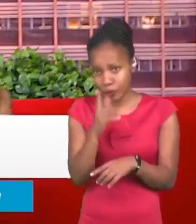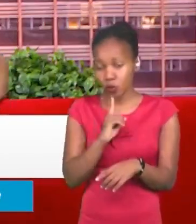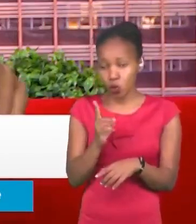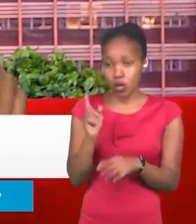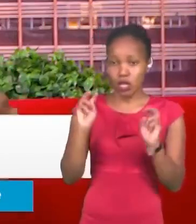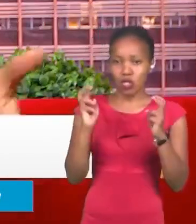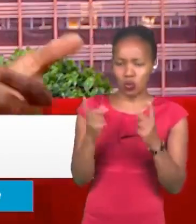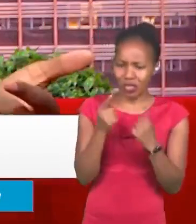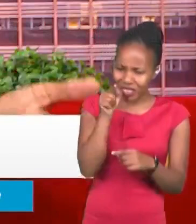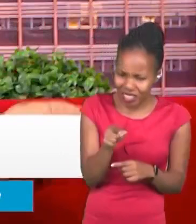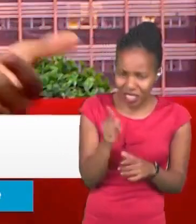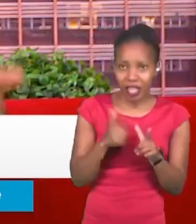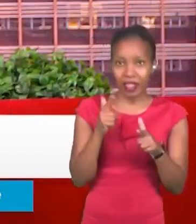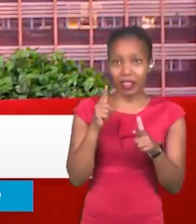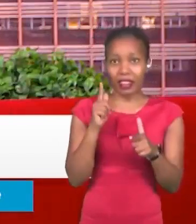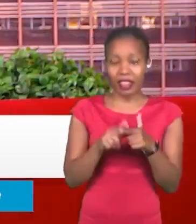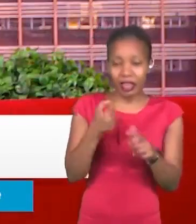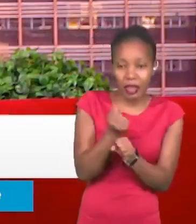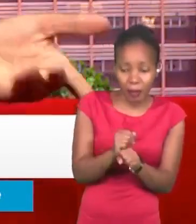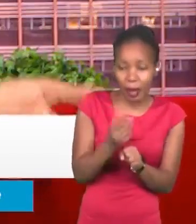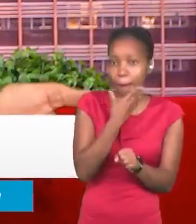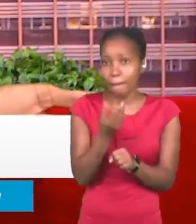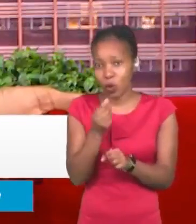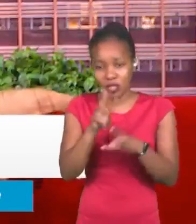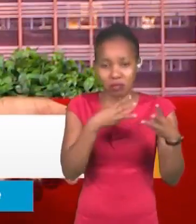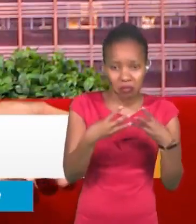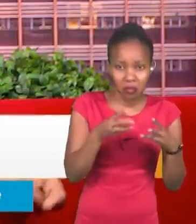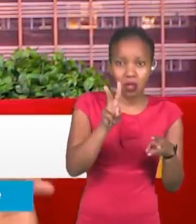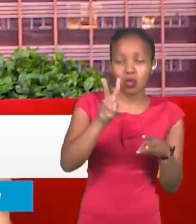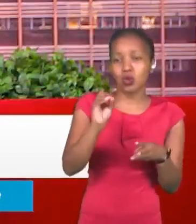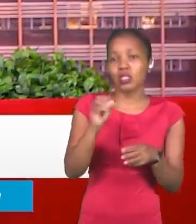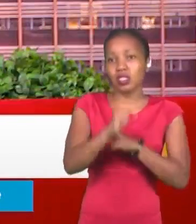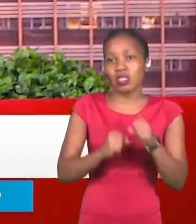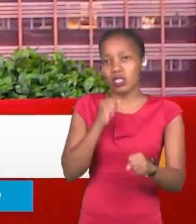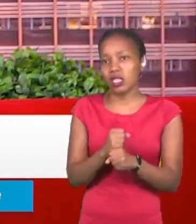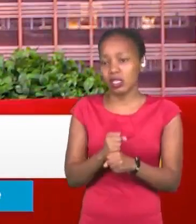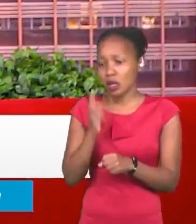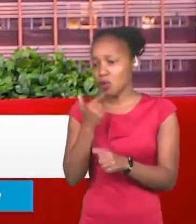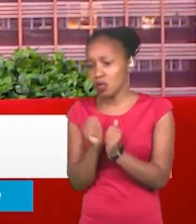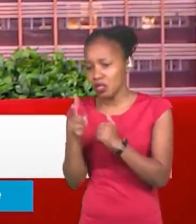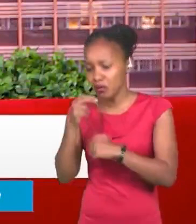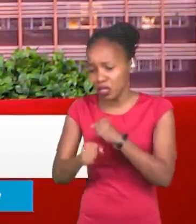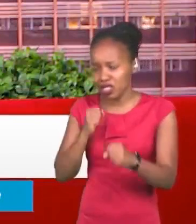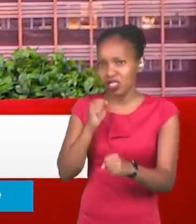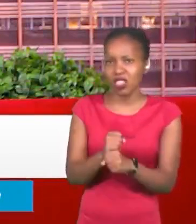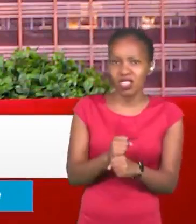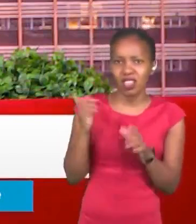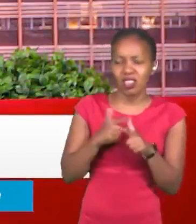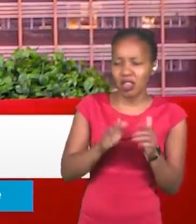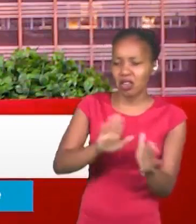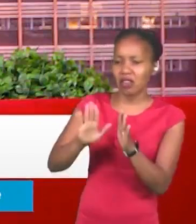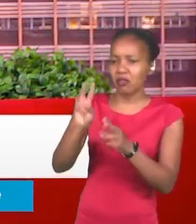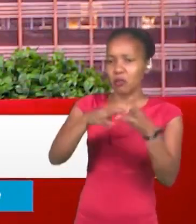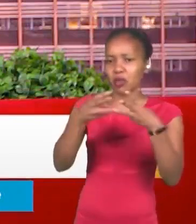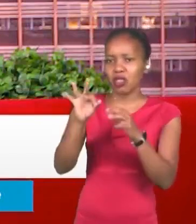of useme hivi, they end up putting a boy behind bars for 20 years. Somebody was just at the age of 17, leaving jail at 37 when they